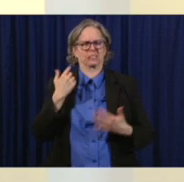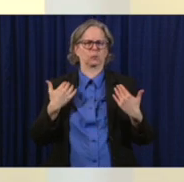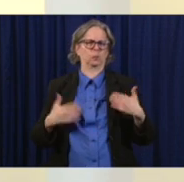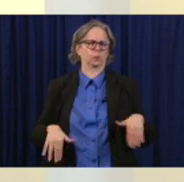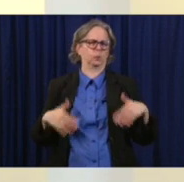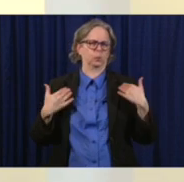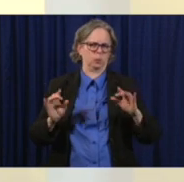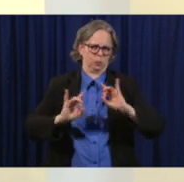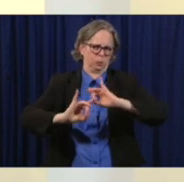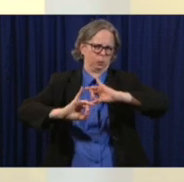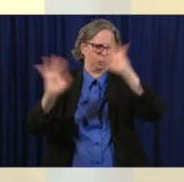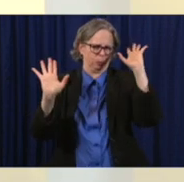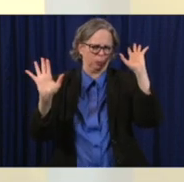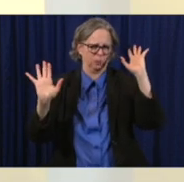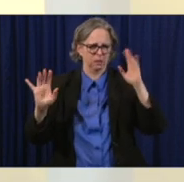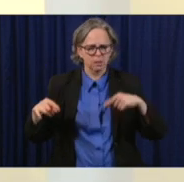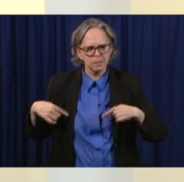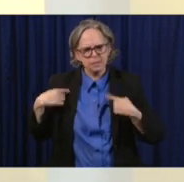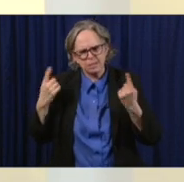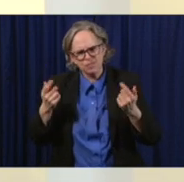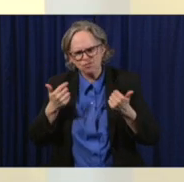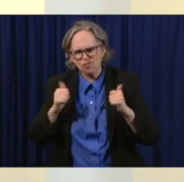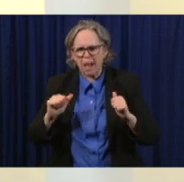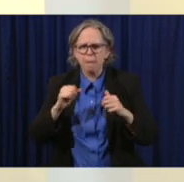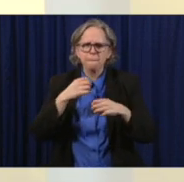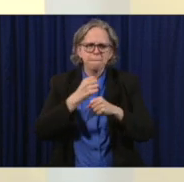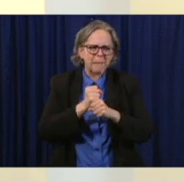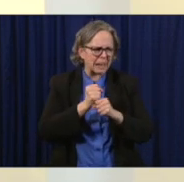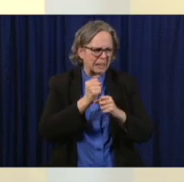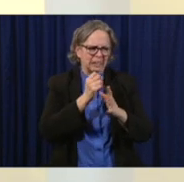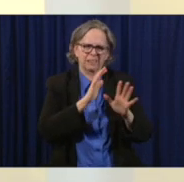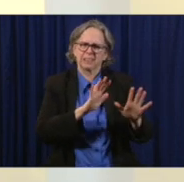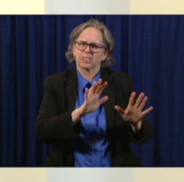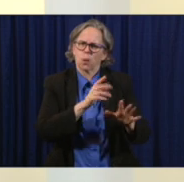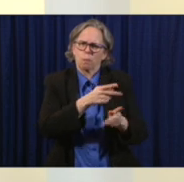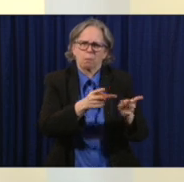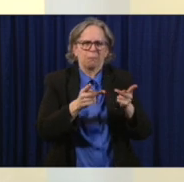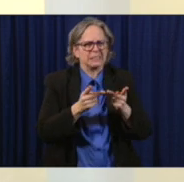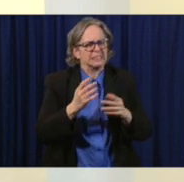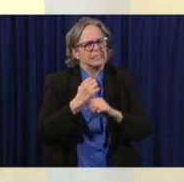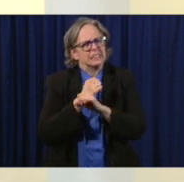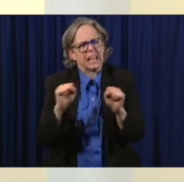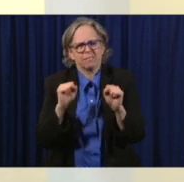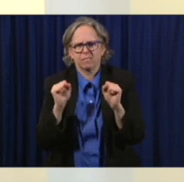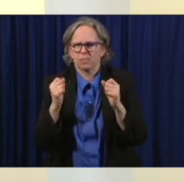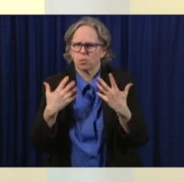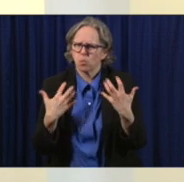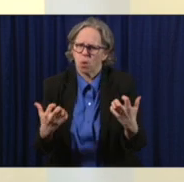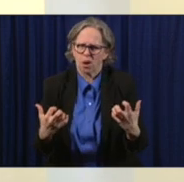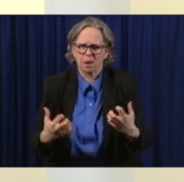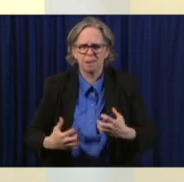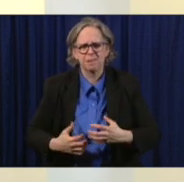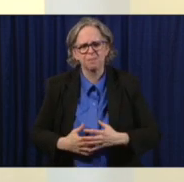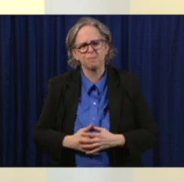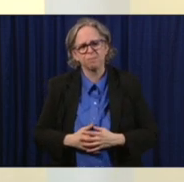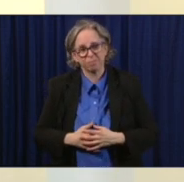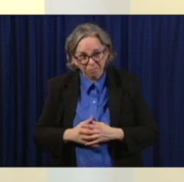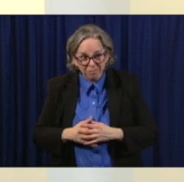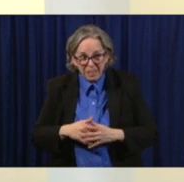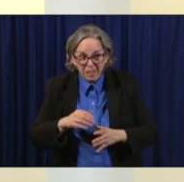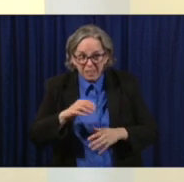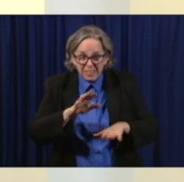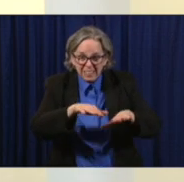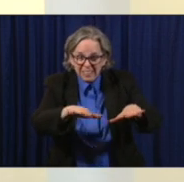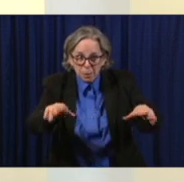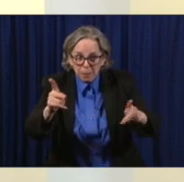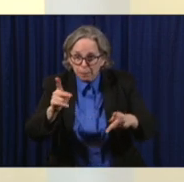making nursing homes safe from the very beginning. But I want to say to the workers out there, I've said this before, the workers who work every day to